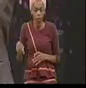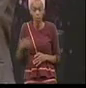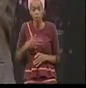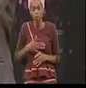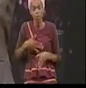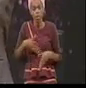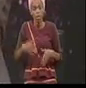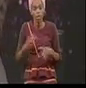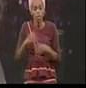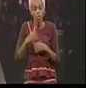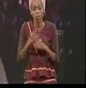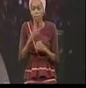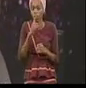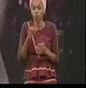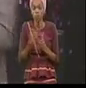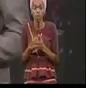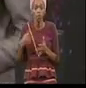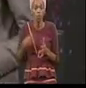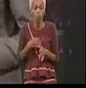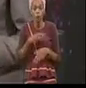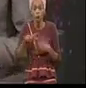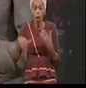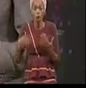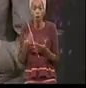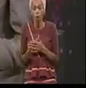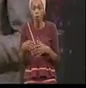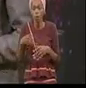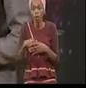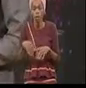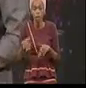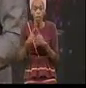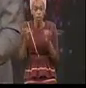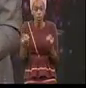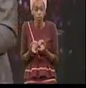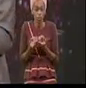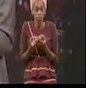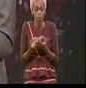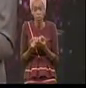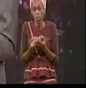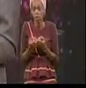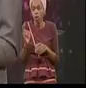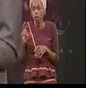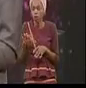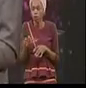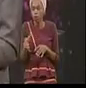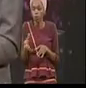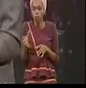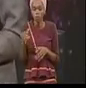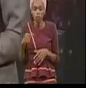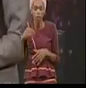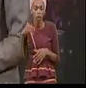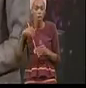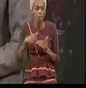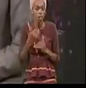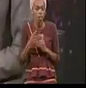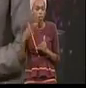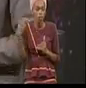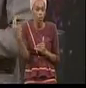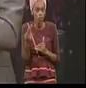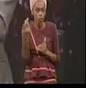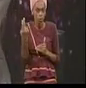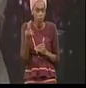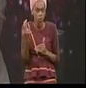various district Bible study location. Thursday, Revival and Evangelism Training Service. Every Thursday, we have our revival